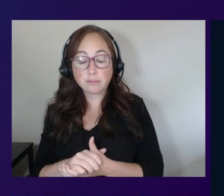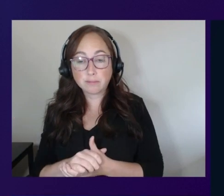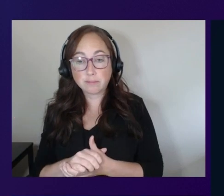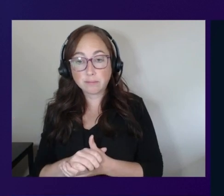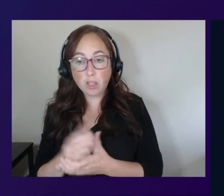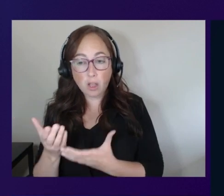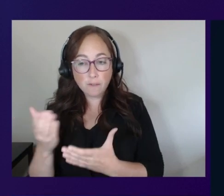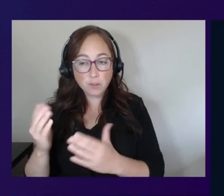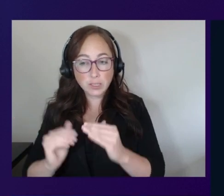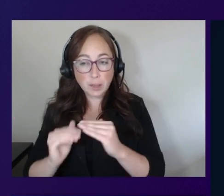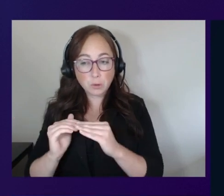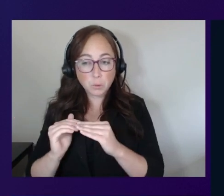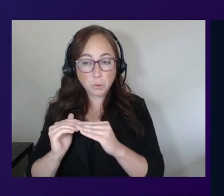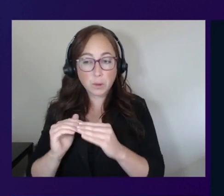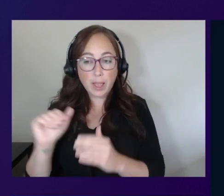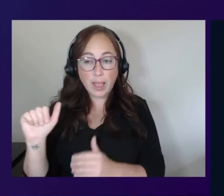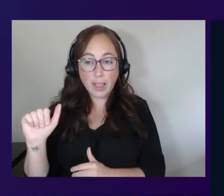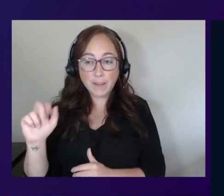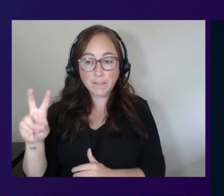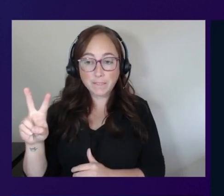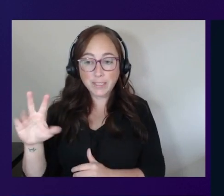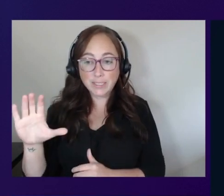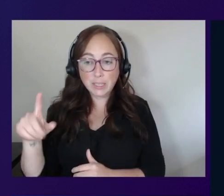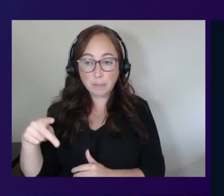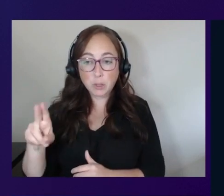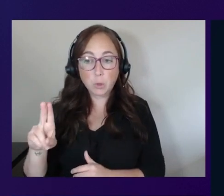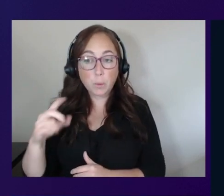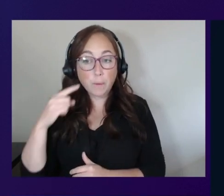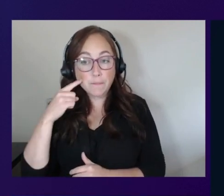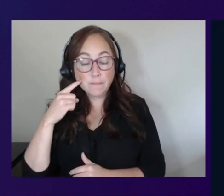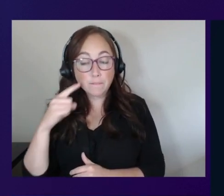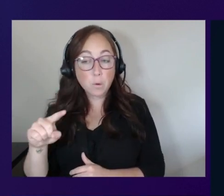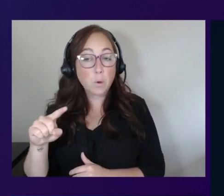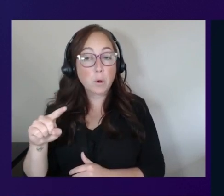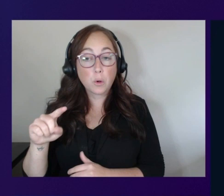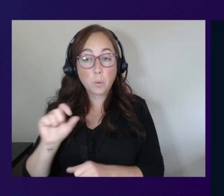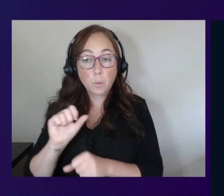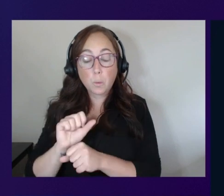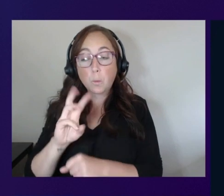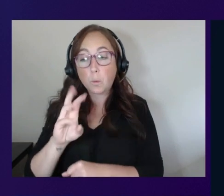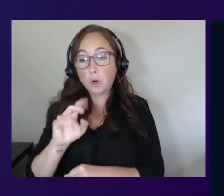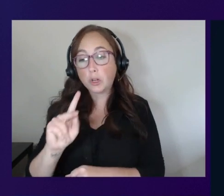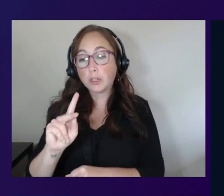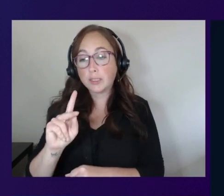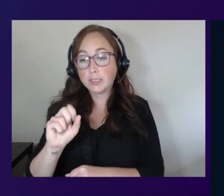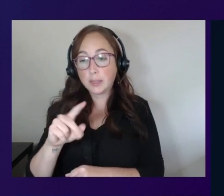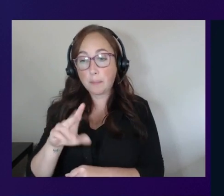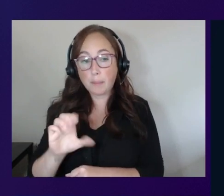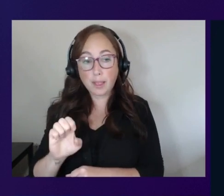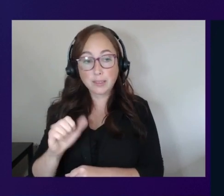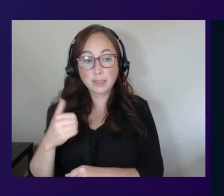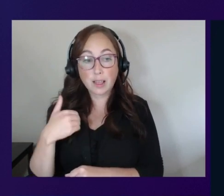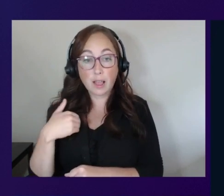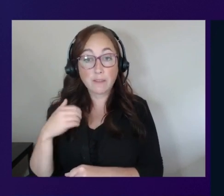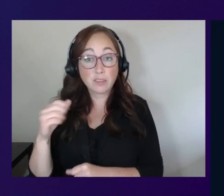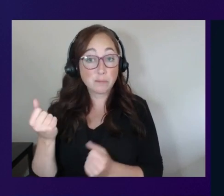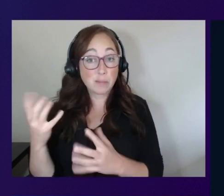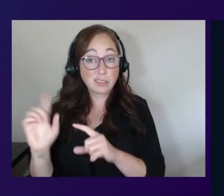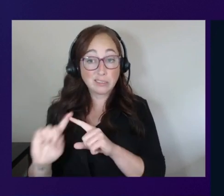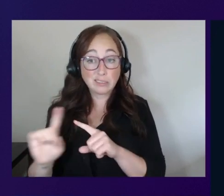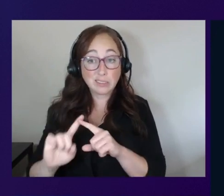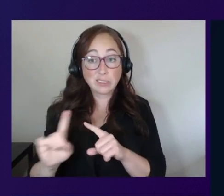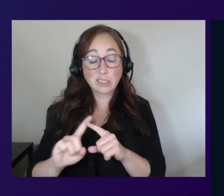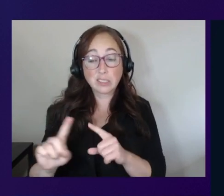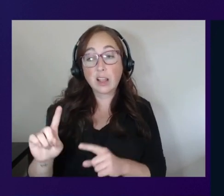to 8 vCPU for Workspaces and up to 48 vCPU for AppStream. So there's a wide of choices. You can take a